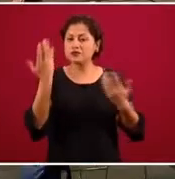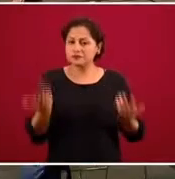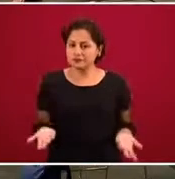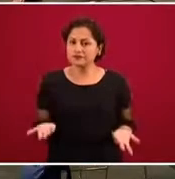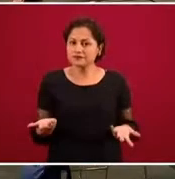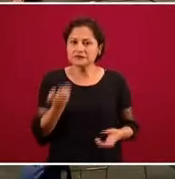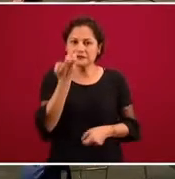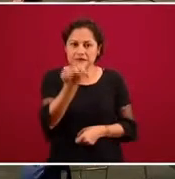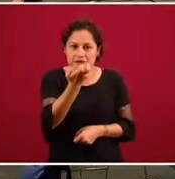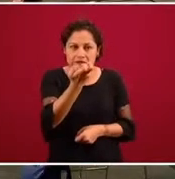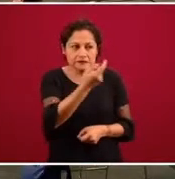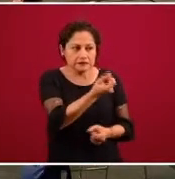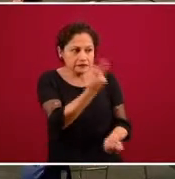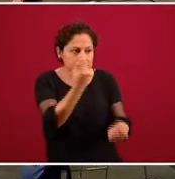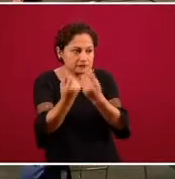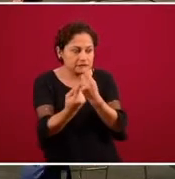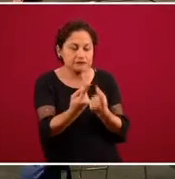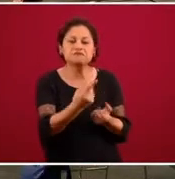we appreciate that.